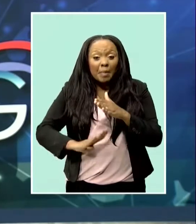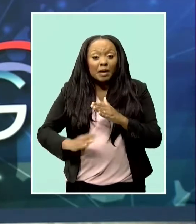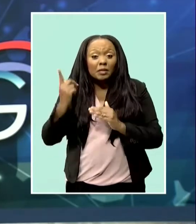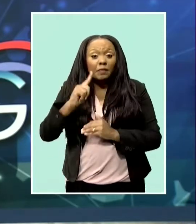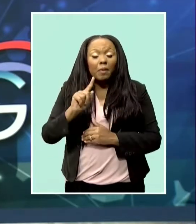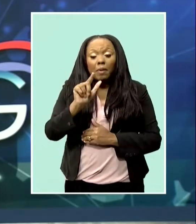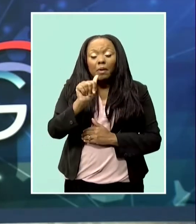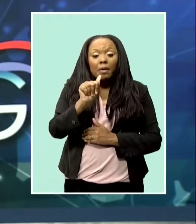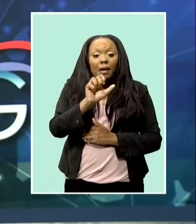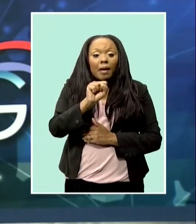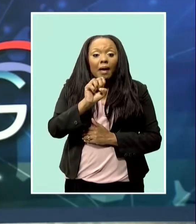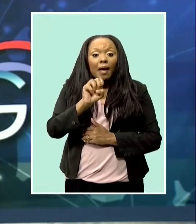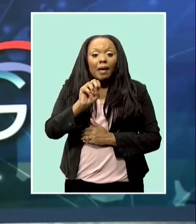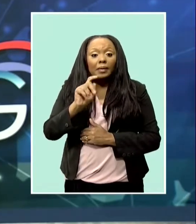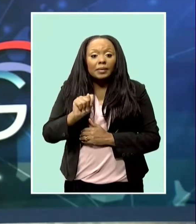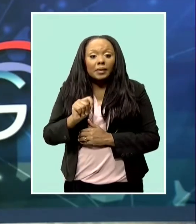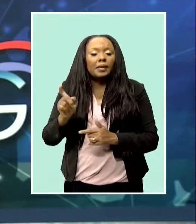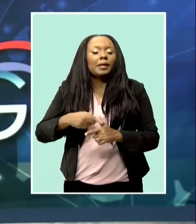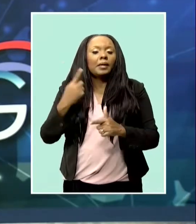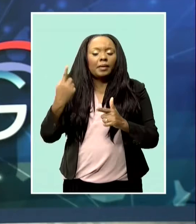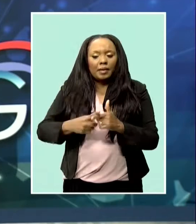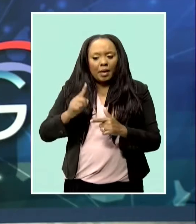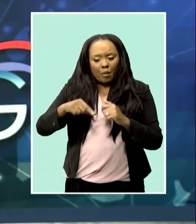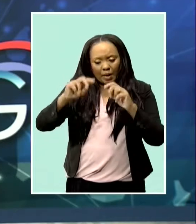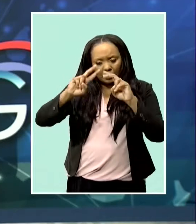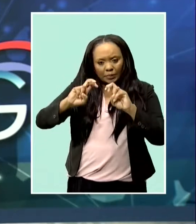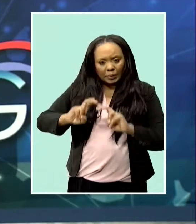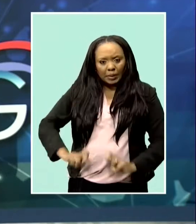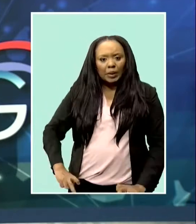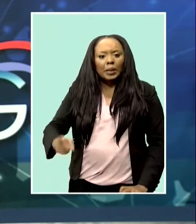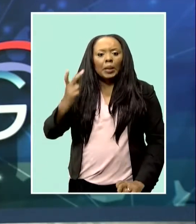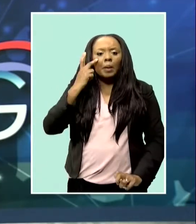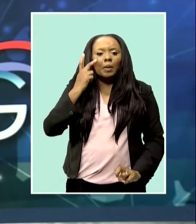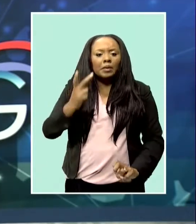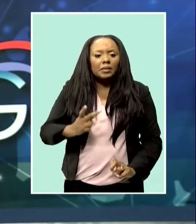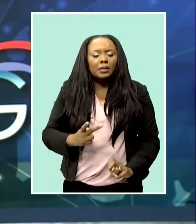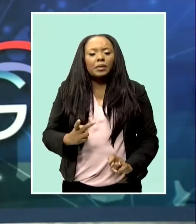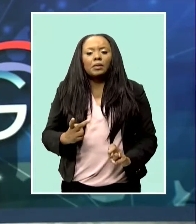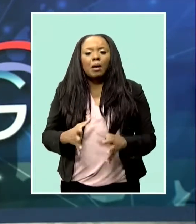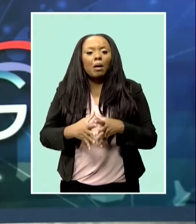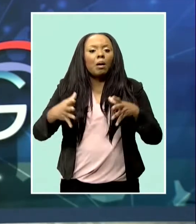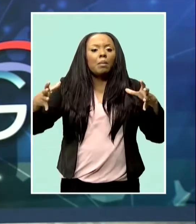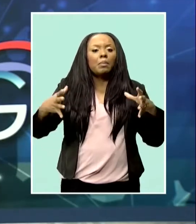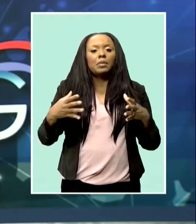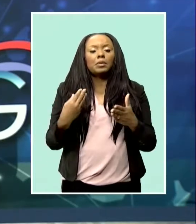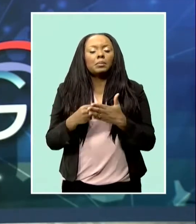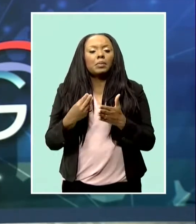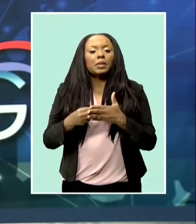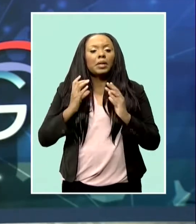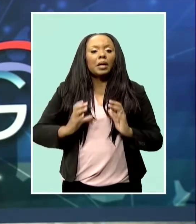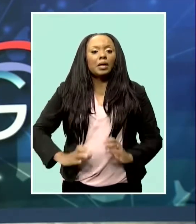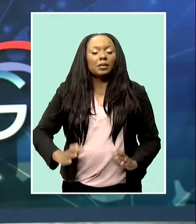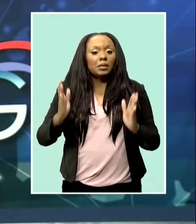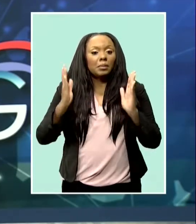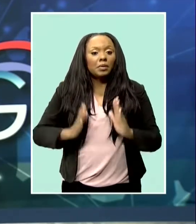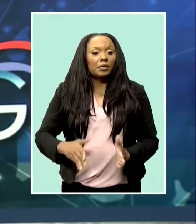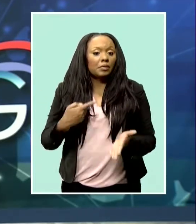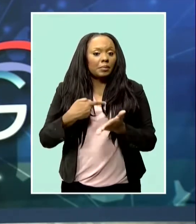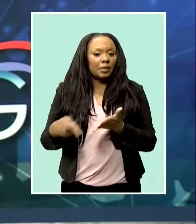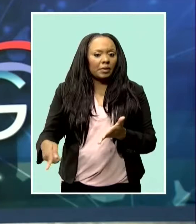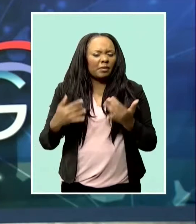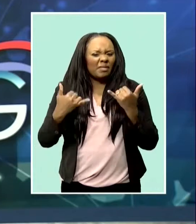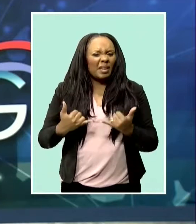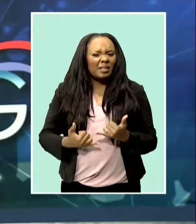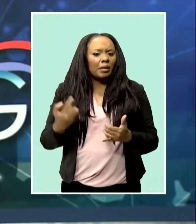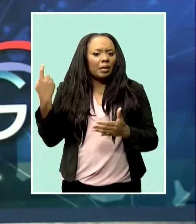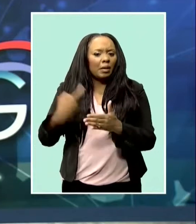up with the company's revenue requirements and in turn calculate what customers will be asked to pay. Ms. Watson argued the current rates